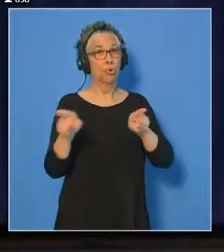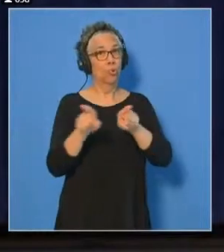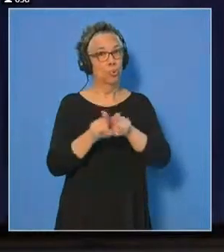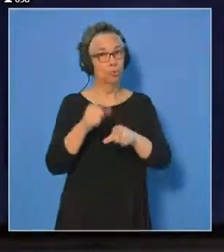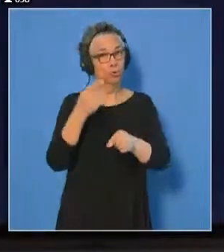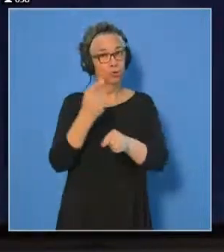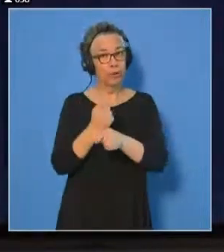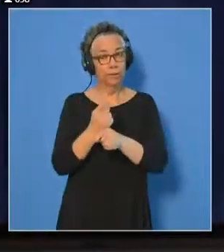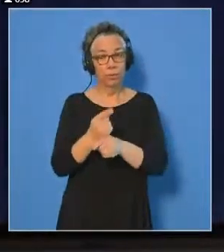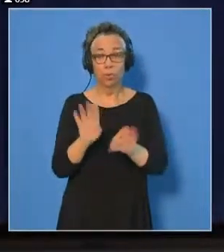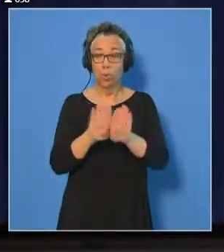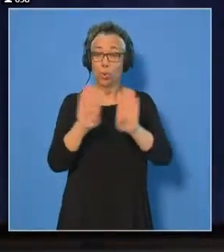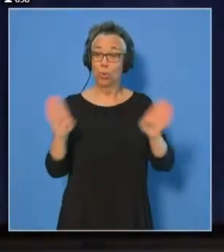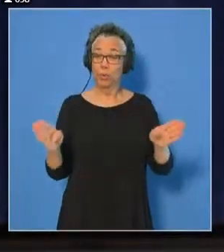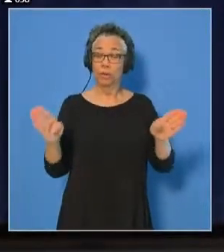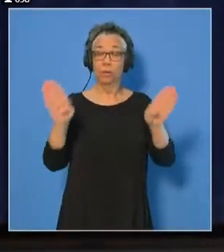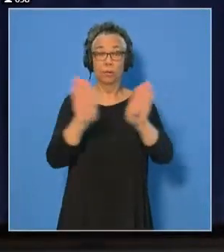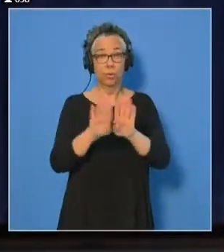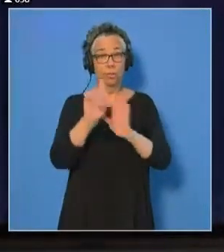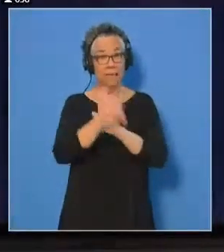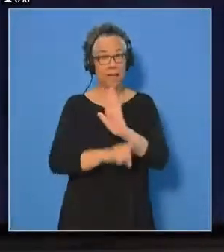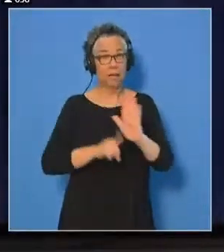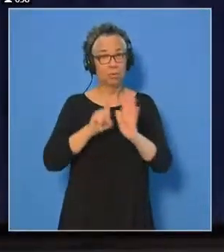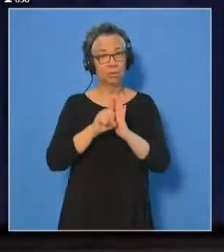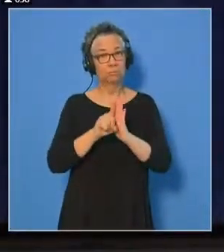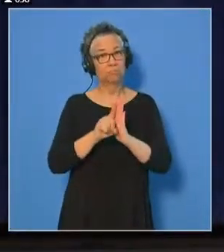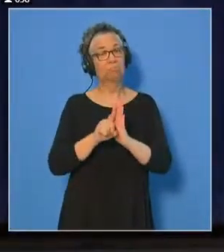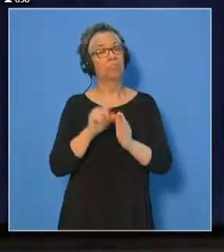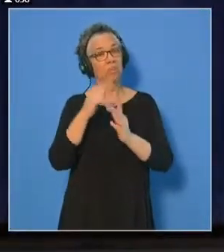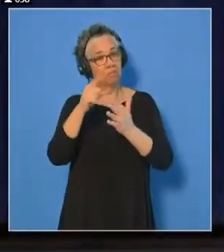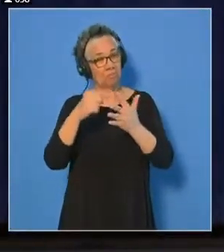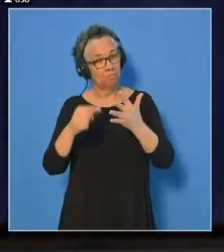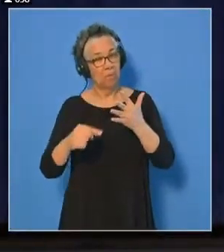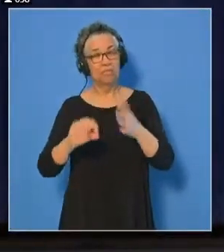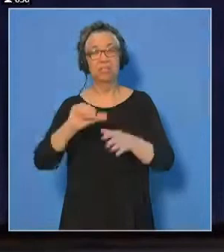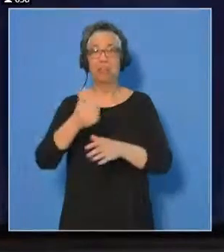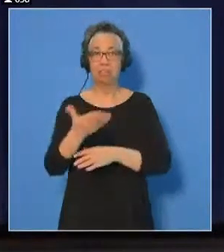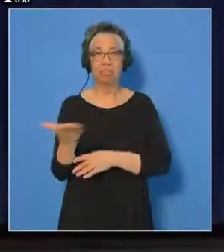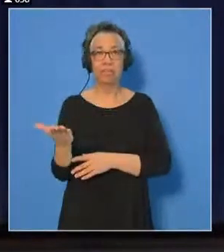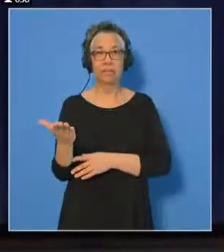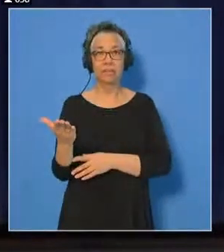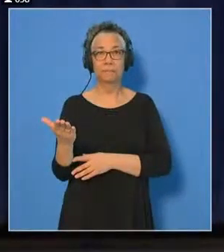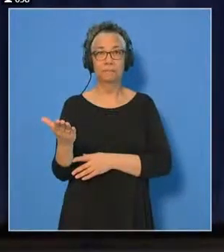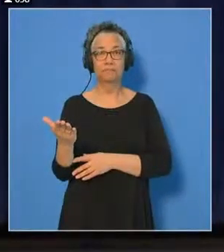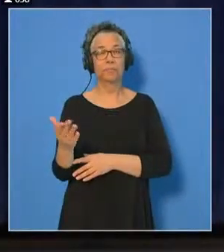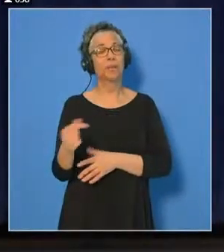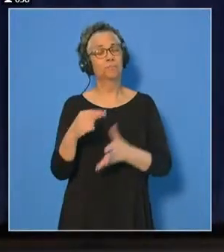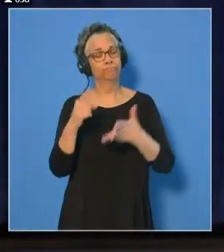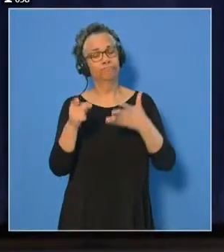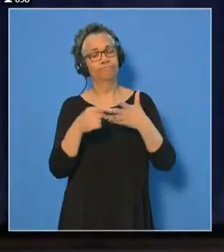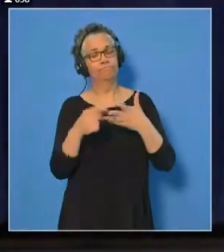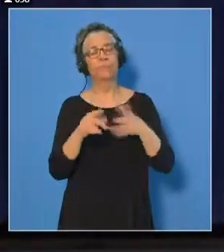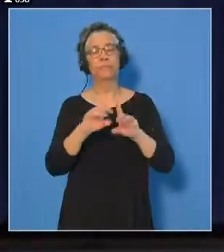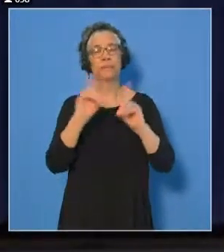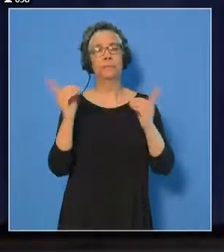opening and closing hours, amongst other things. Turning to the Department of Corrections, our